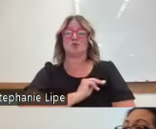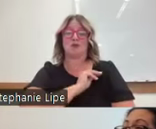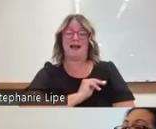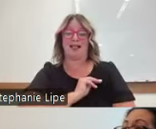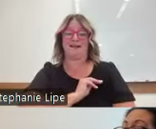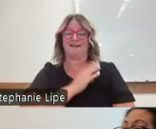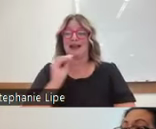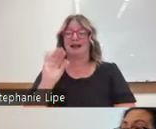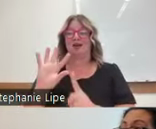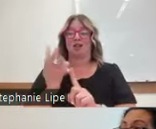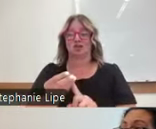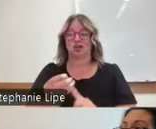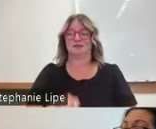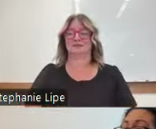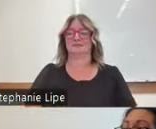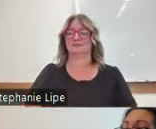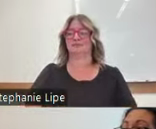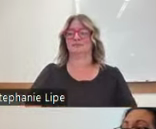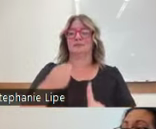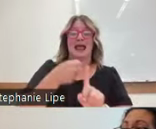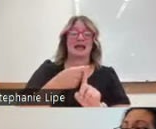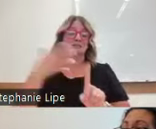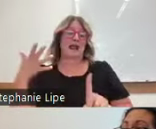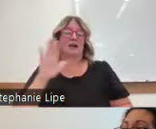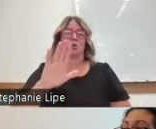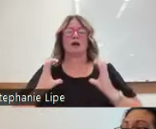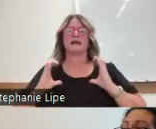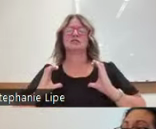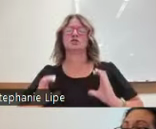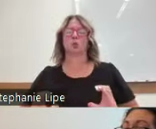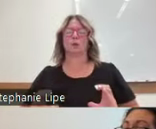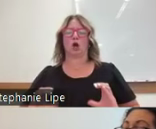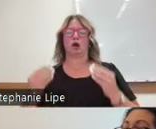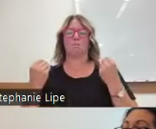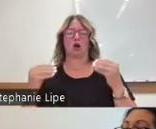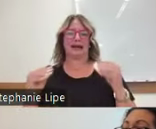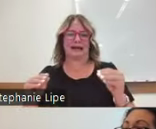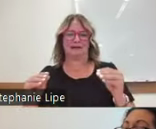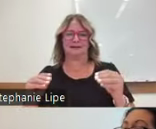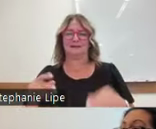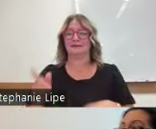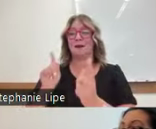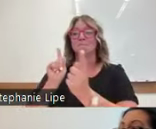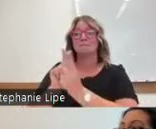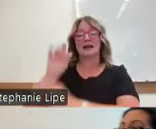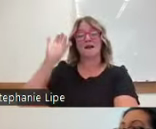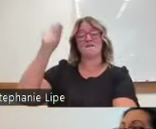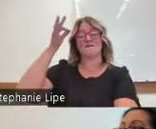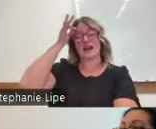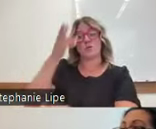There's improved company morale and culture. You can expand your consumer